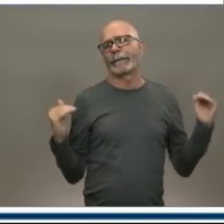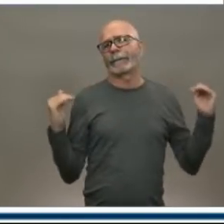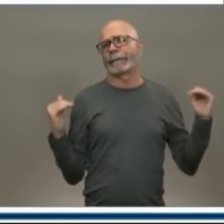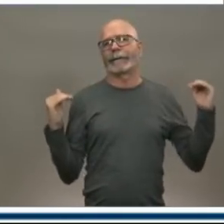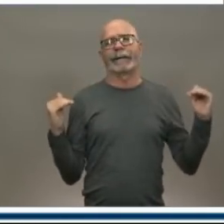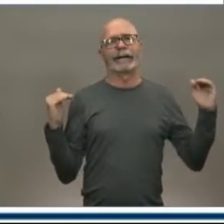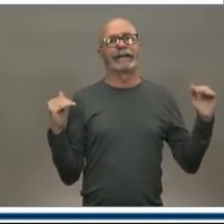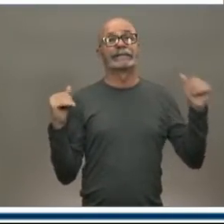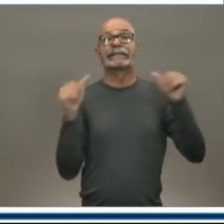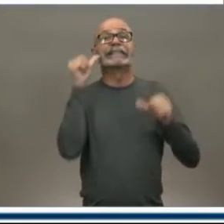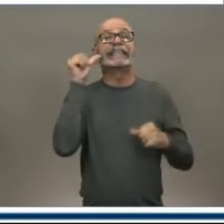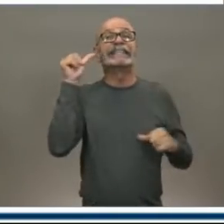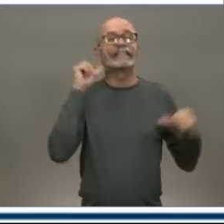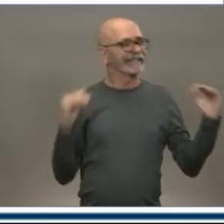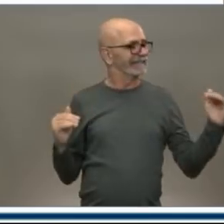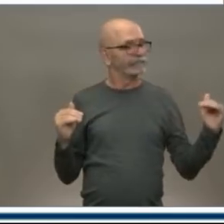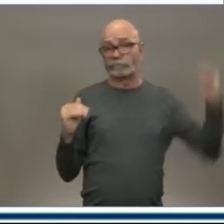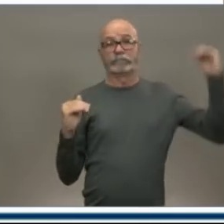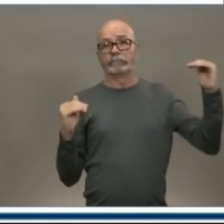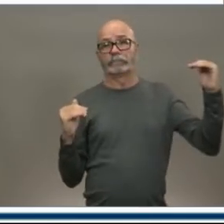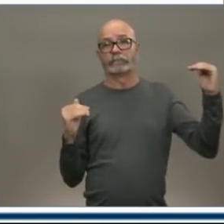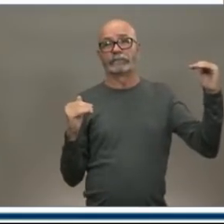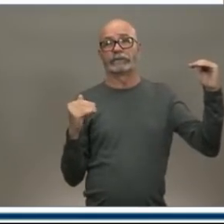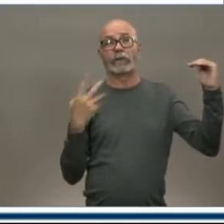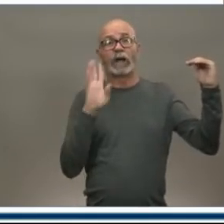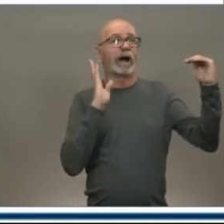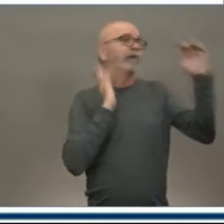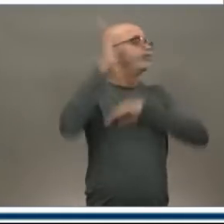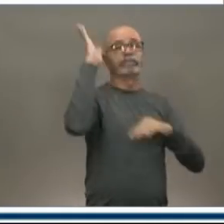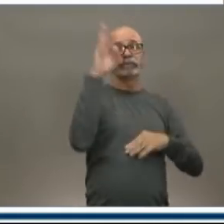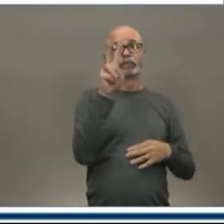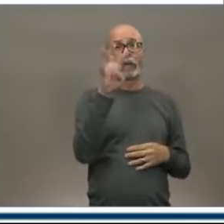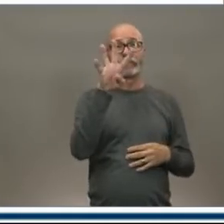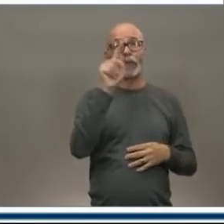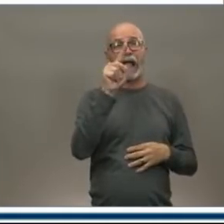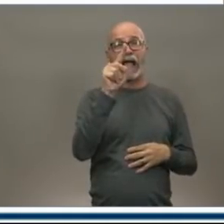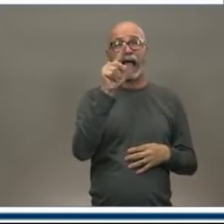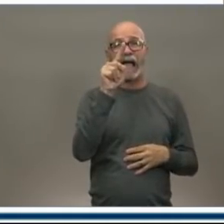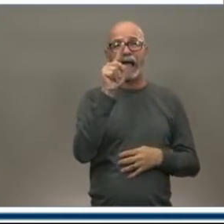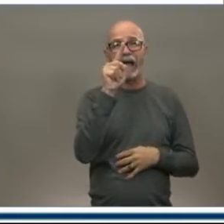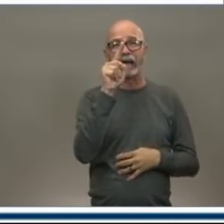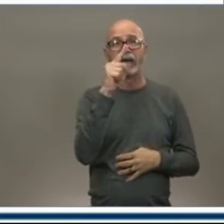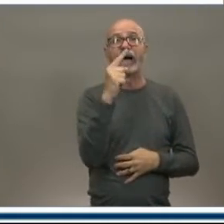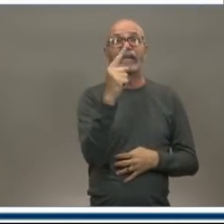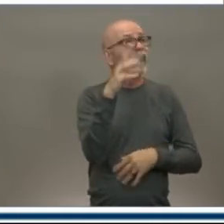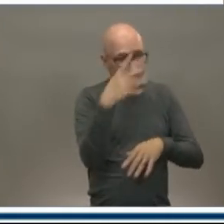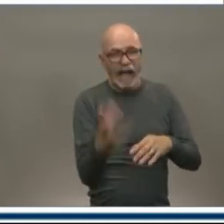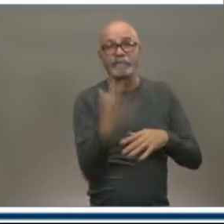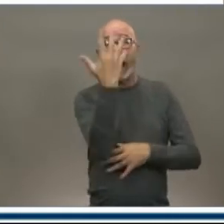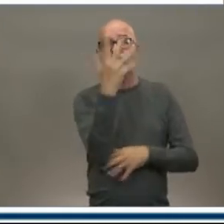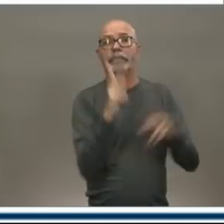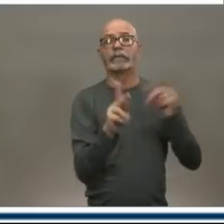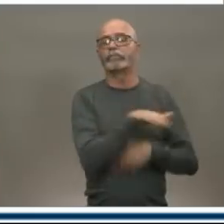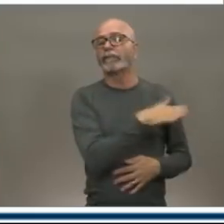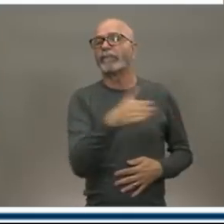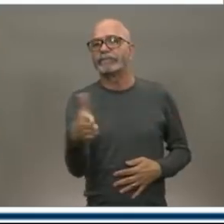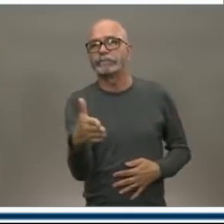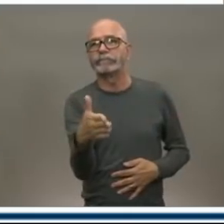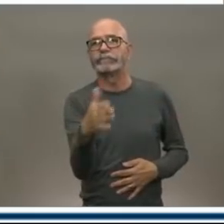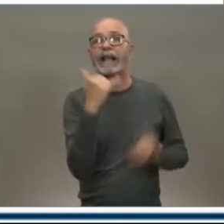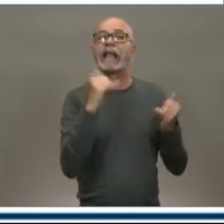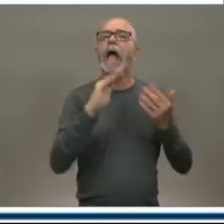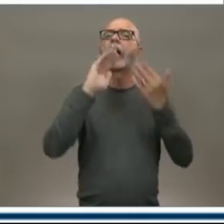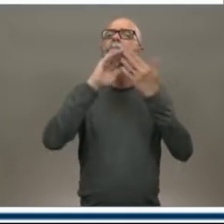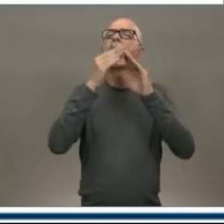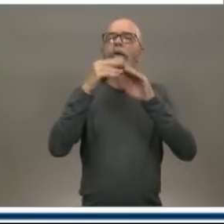Yesterday, Manitoba reported 241 new cases and 5 more deaths, and they are now seeing wide community spread.